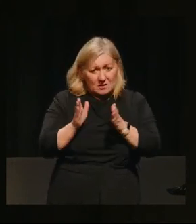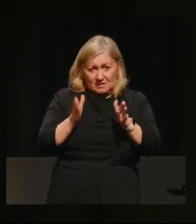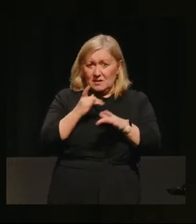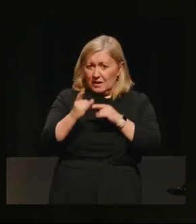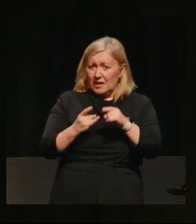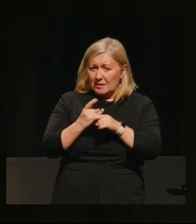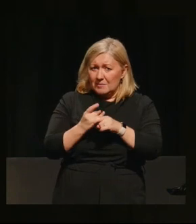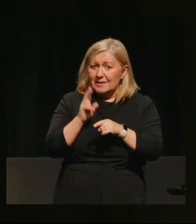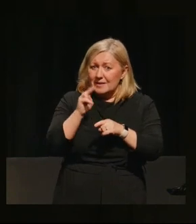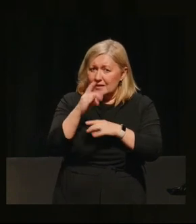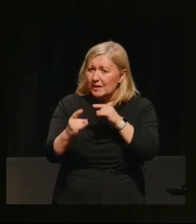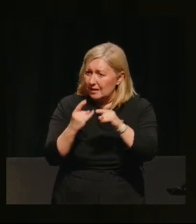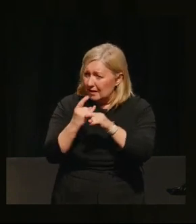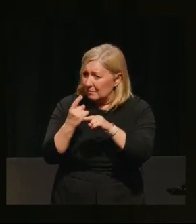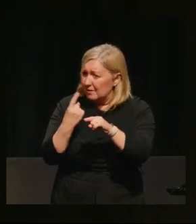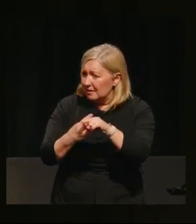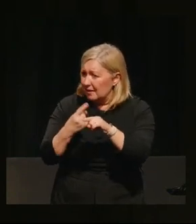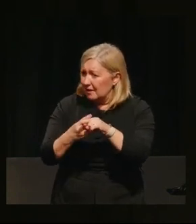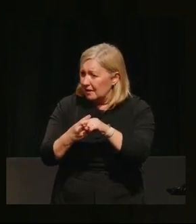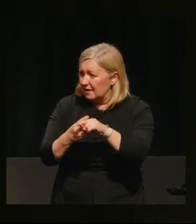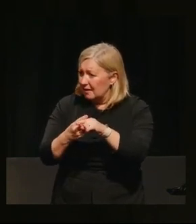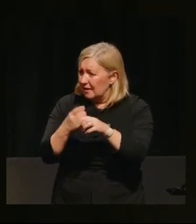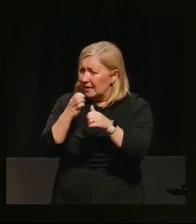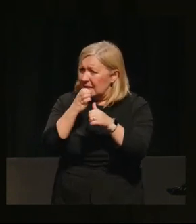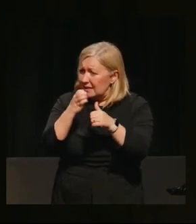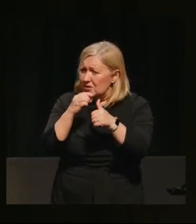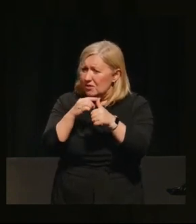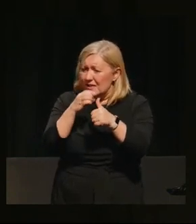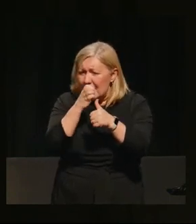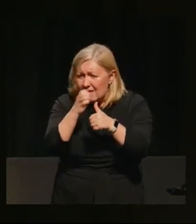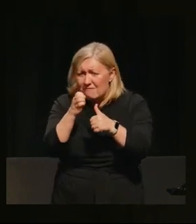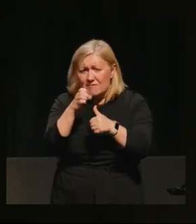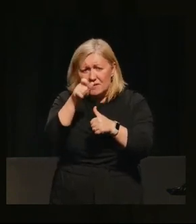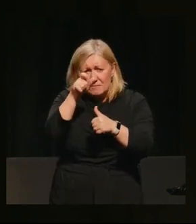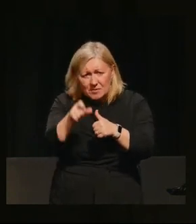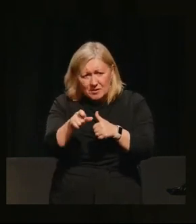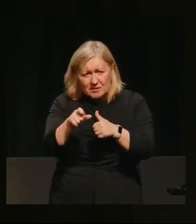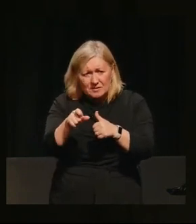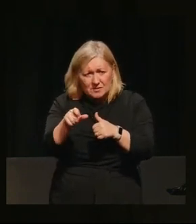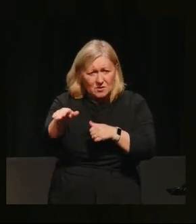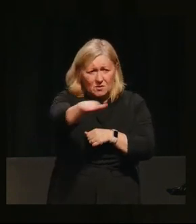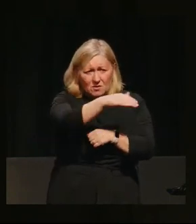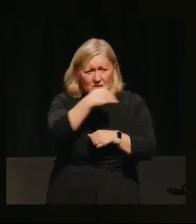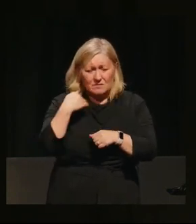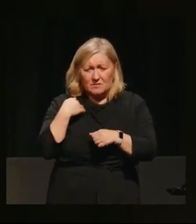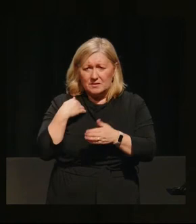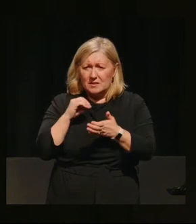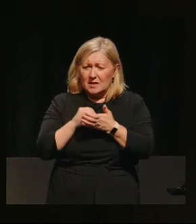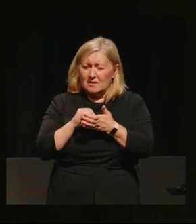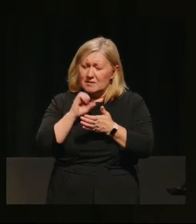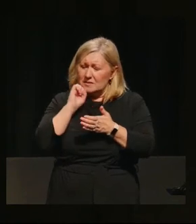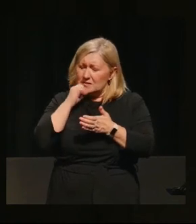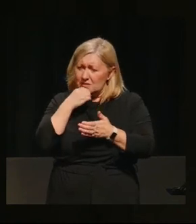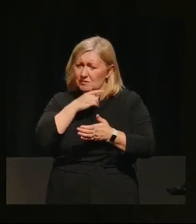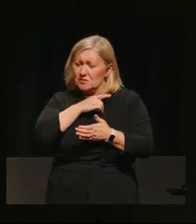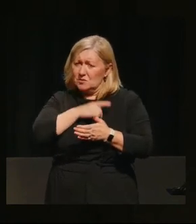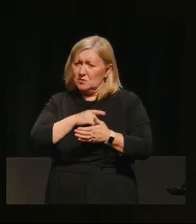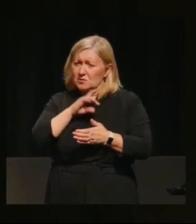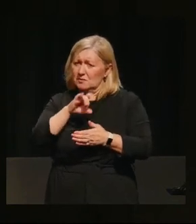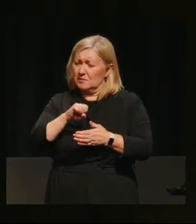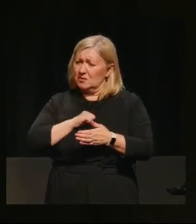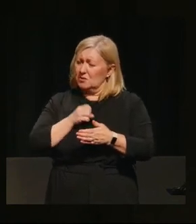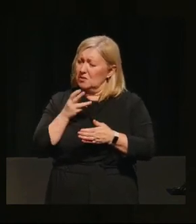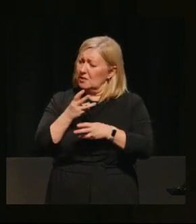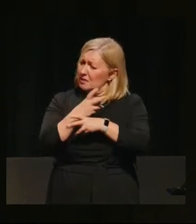again. And every one of us has a solemn duty to ensure nothing like it ever